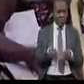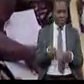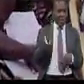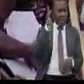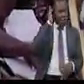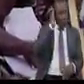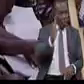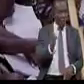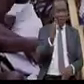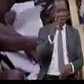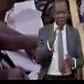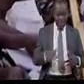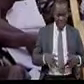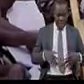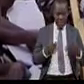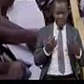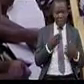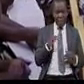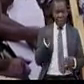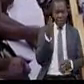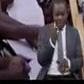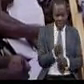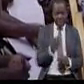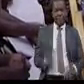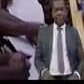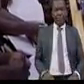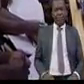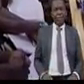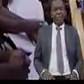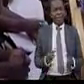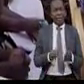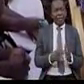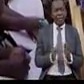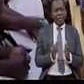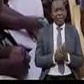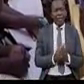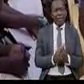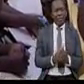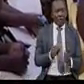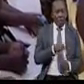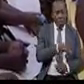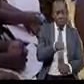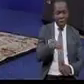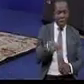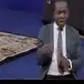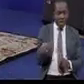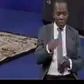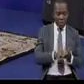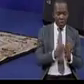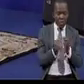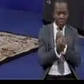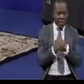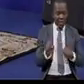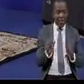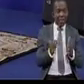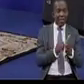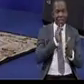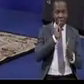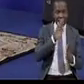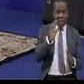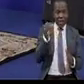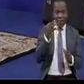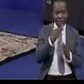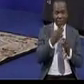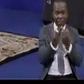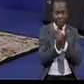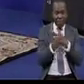will is there. You become saved, your free will is still there. You're sanctified, your free will is still there. You become a minister, your